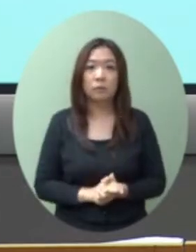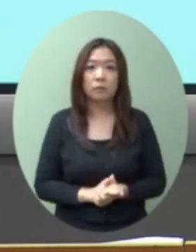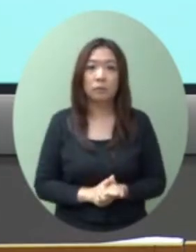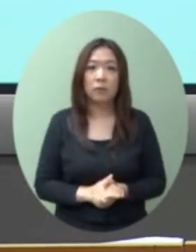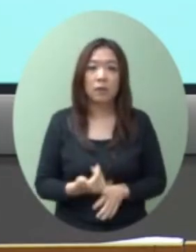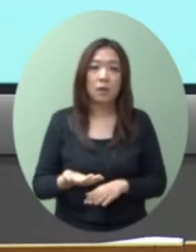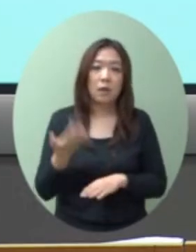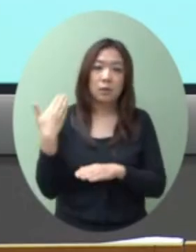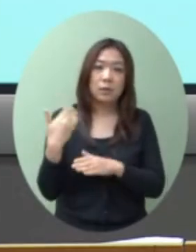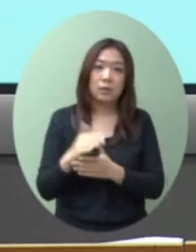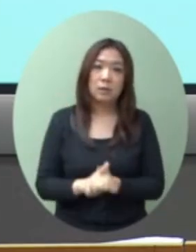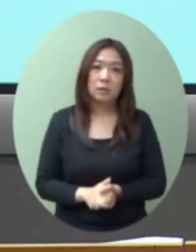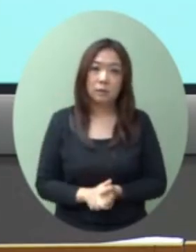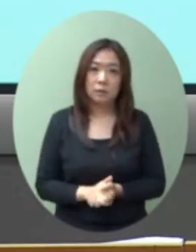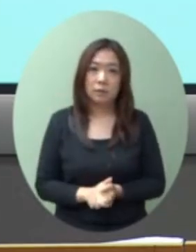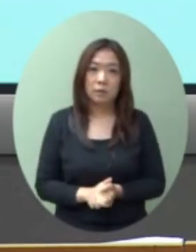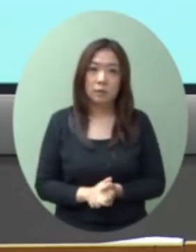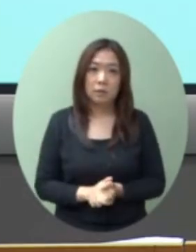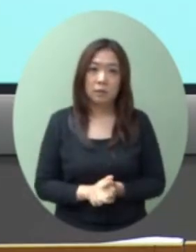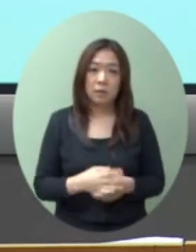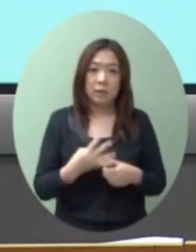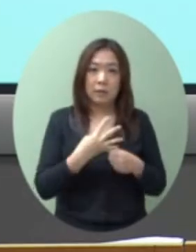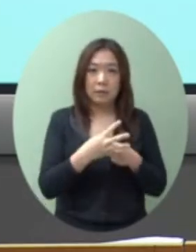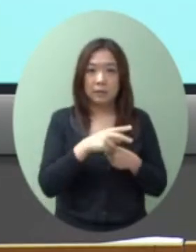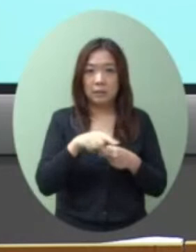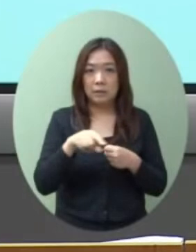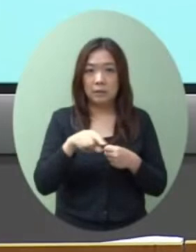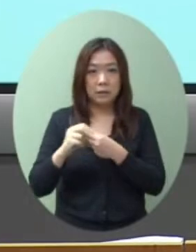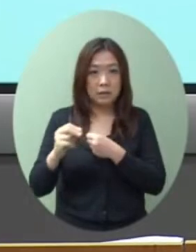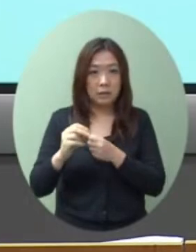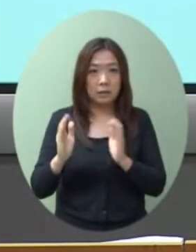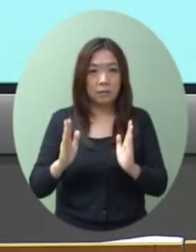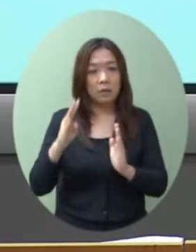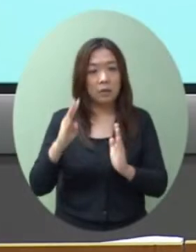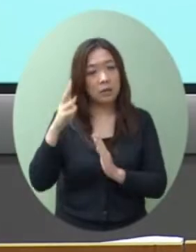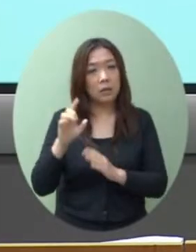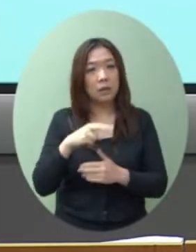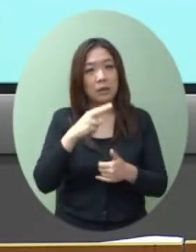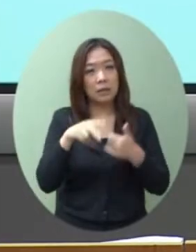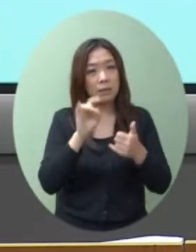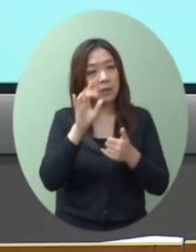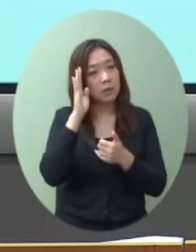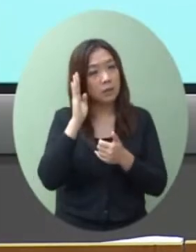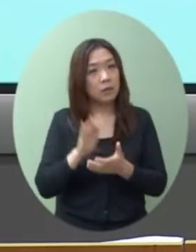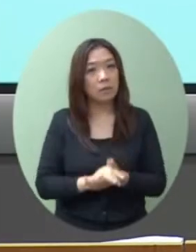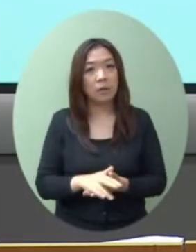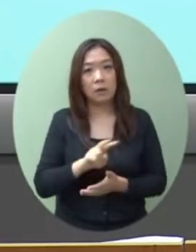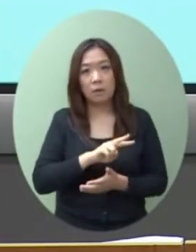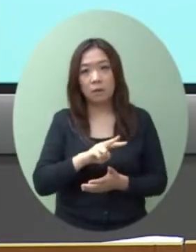to make a decision that within controllable risks,